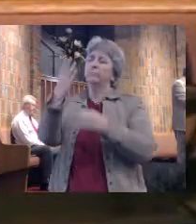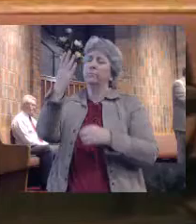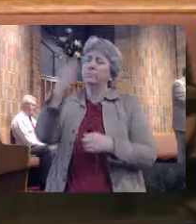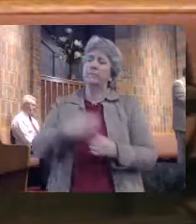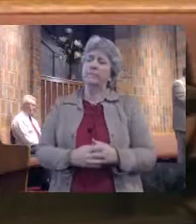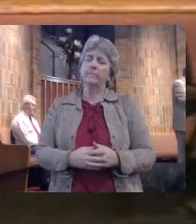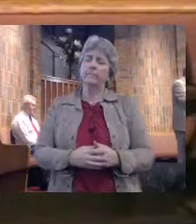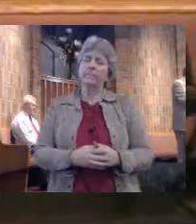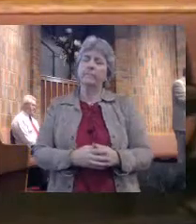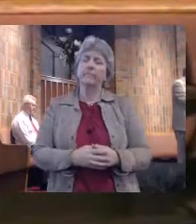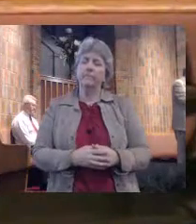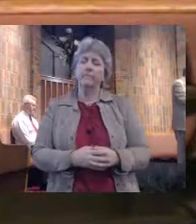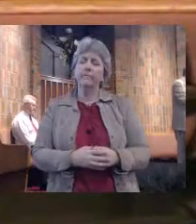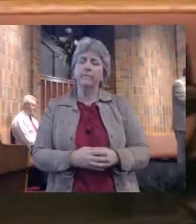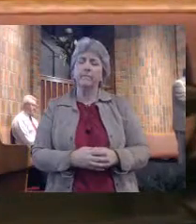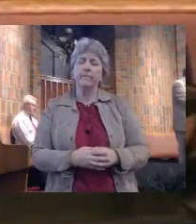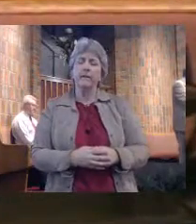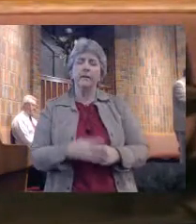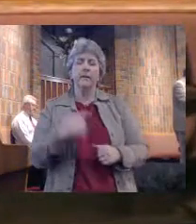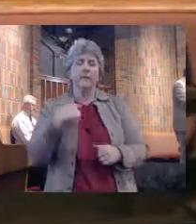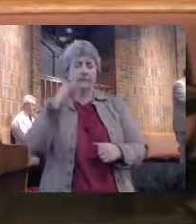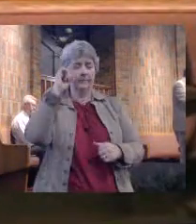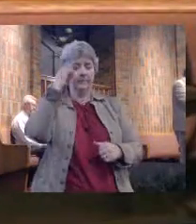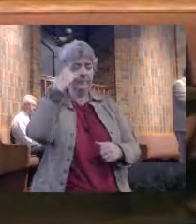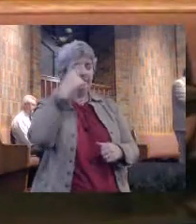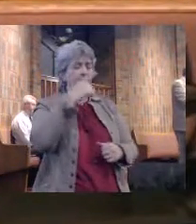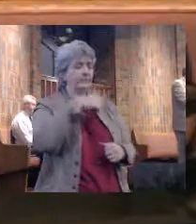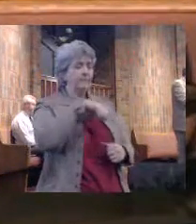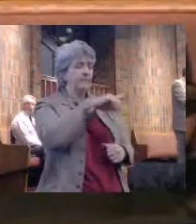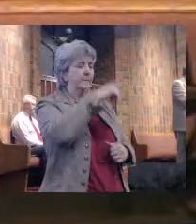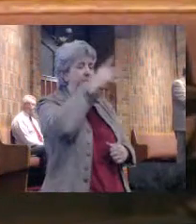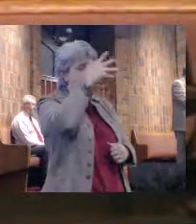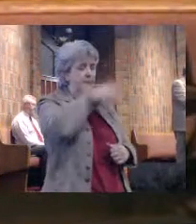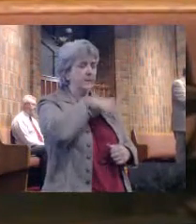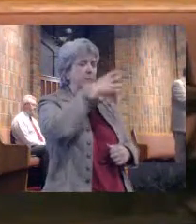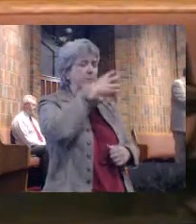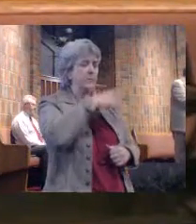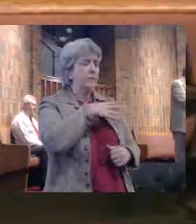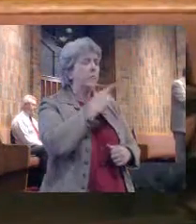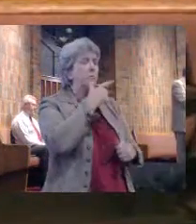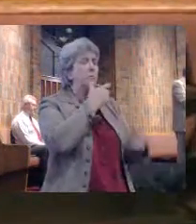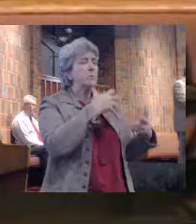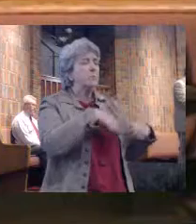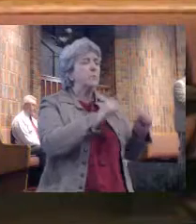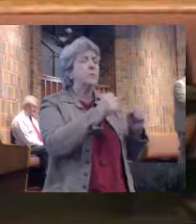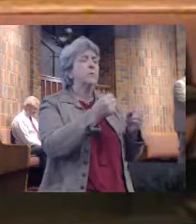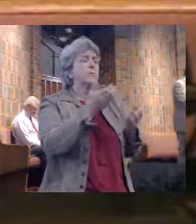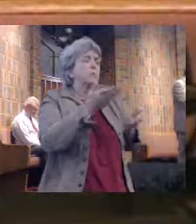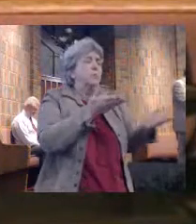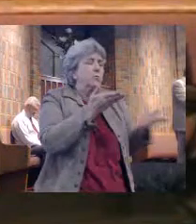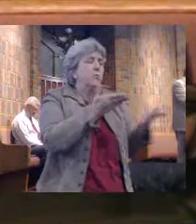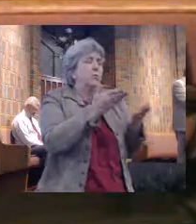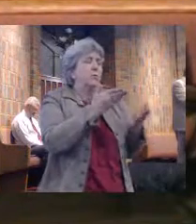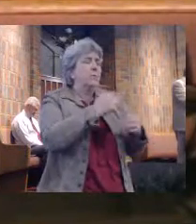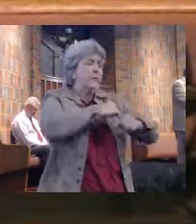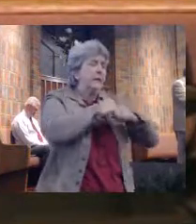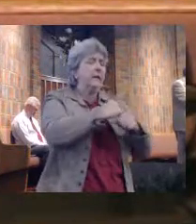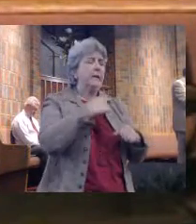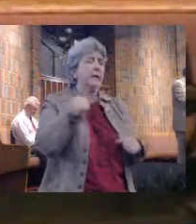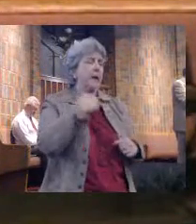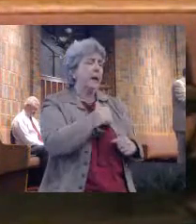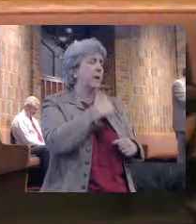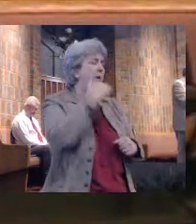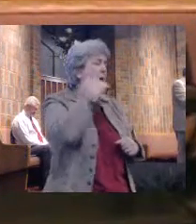Father, we're mindful of those men and women who serve us on a daily basis, who keep us protected, whether